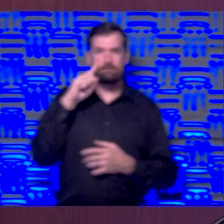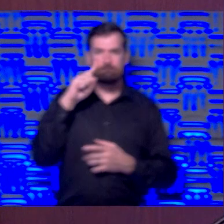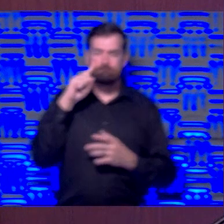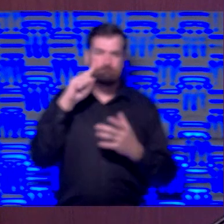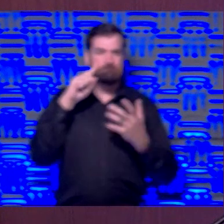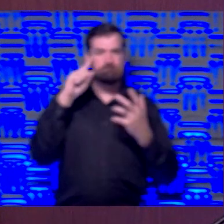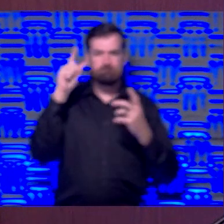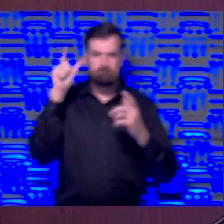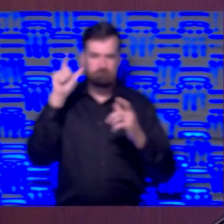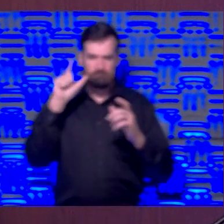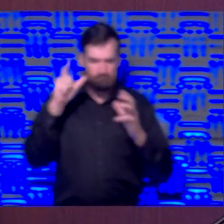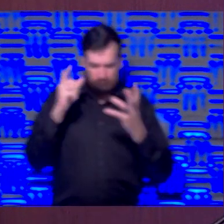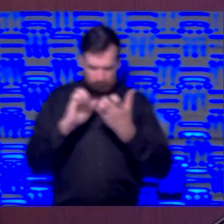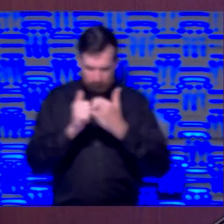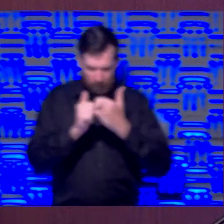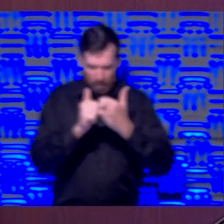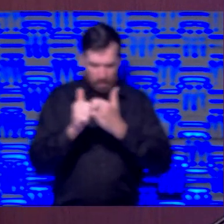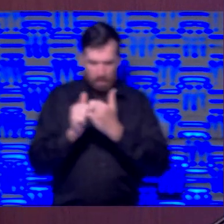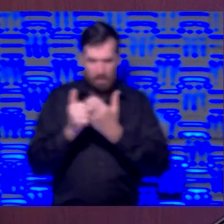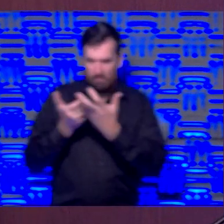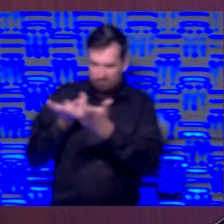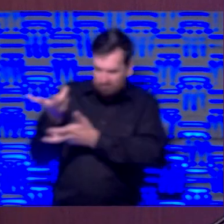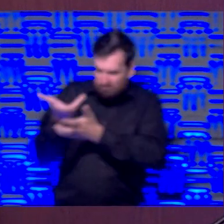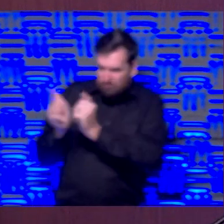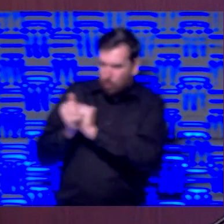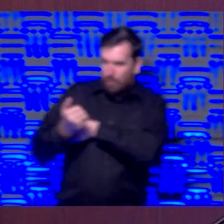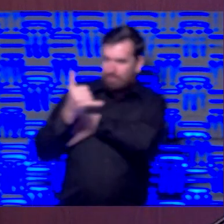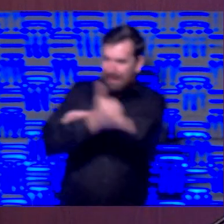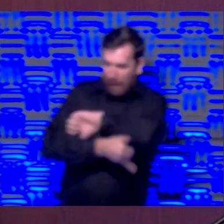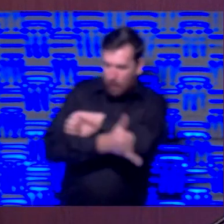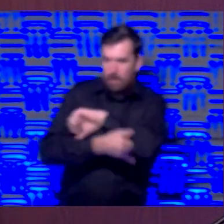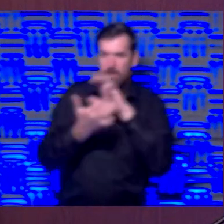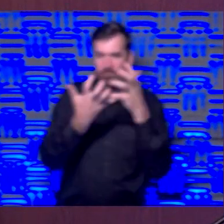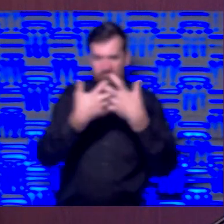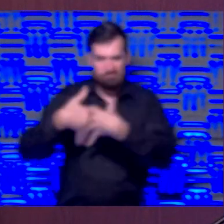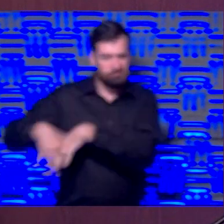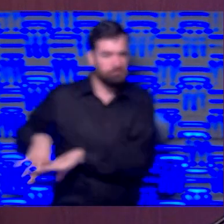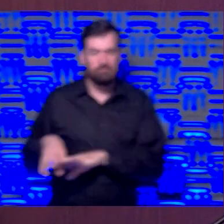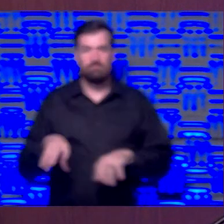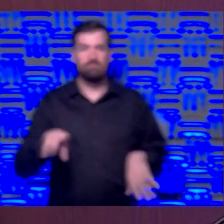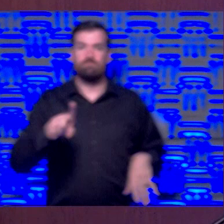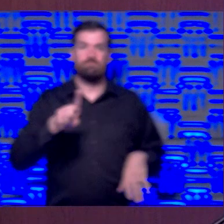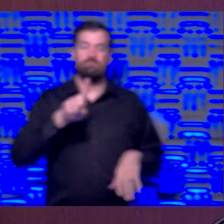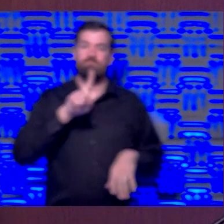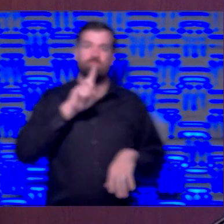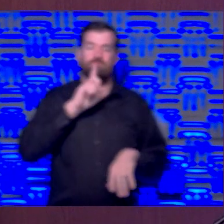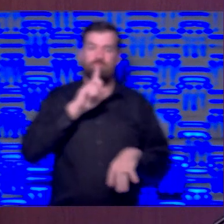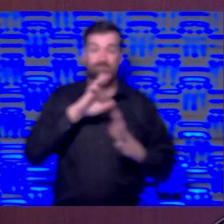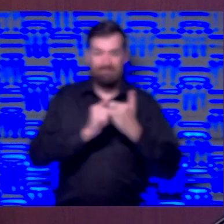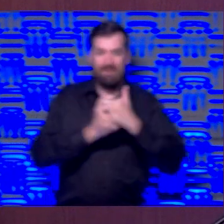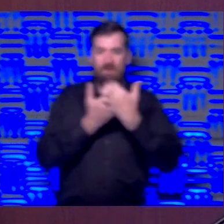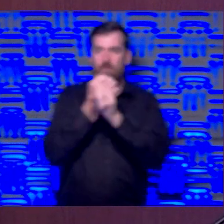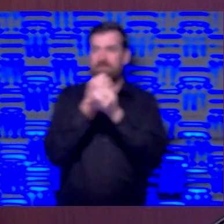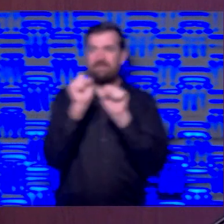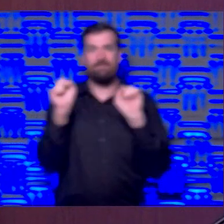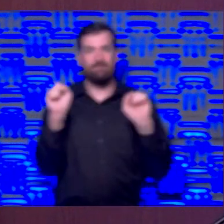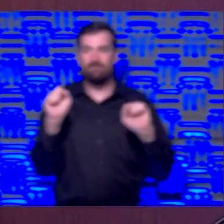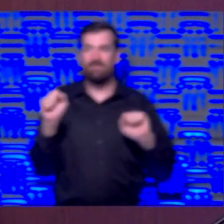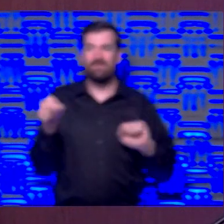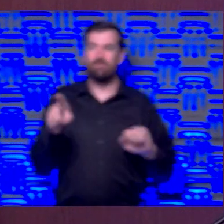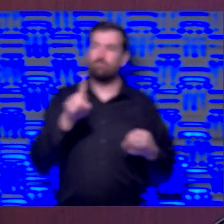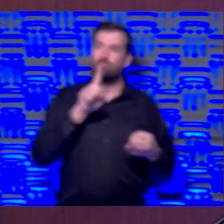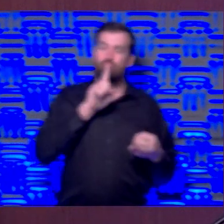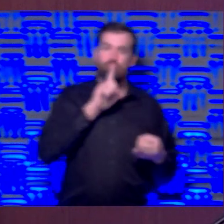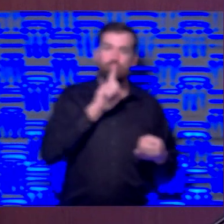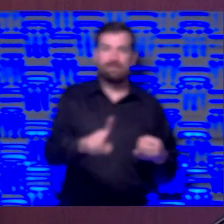county as well to think about that has really been an interesting exercise and how to do that safely. And I really do